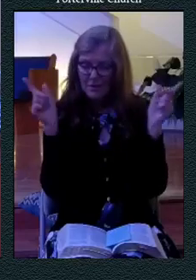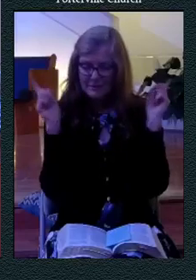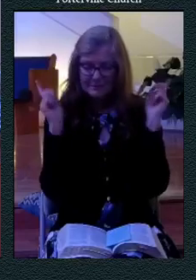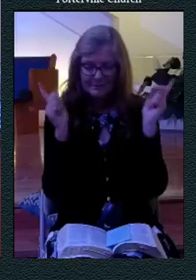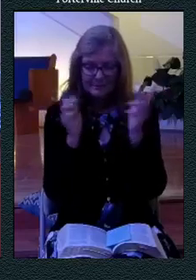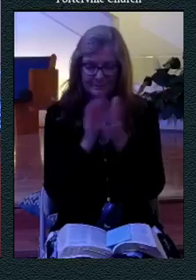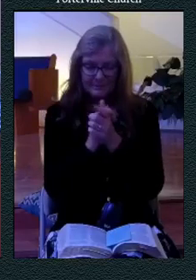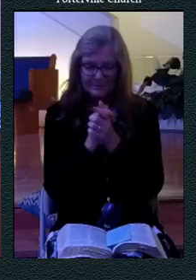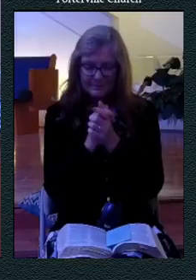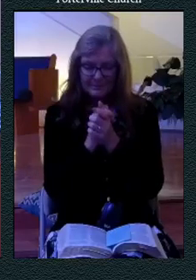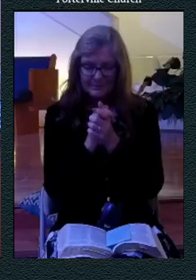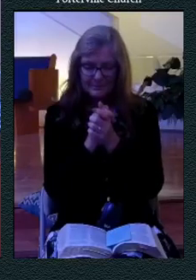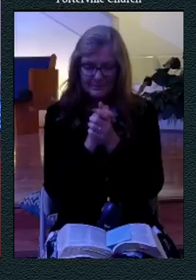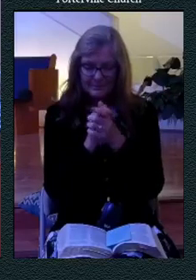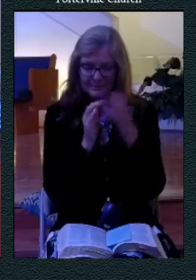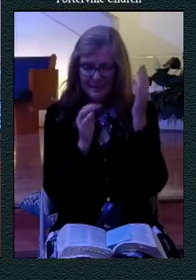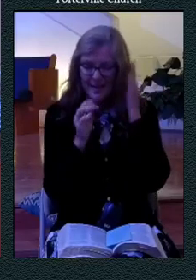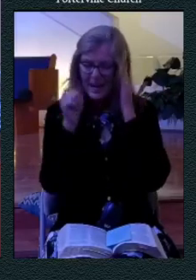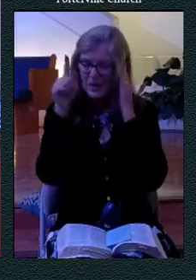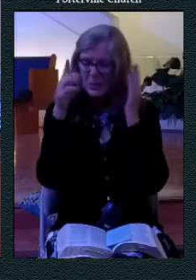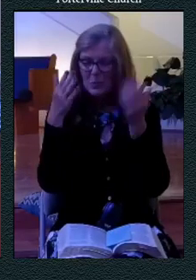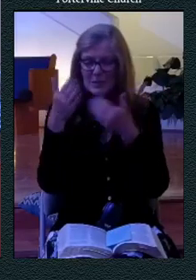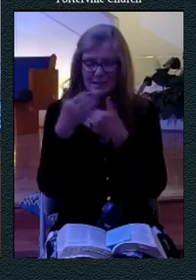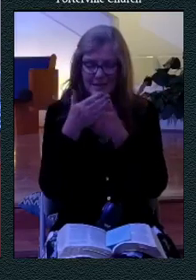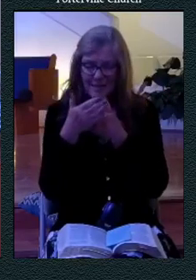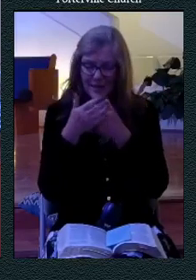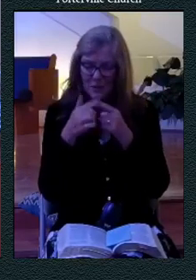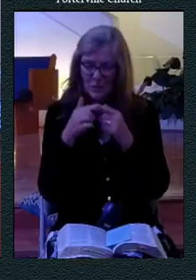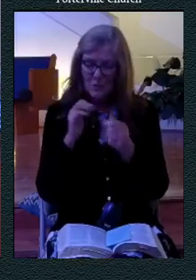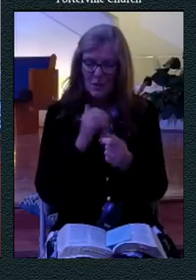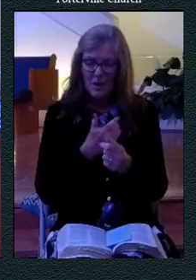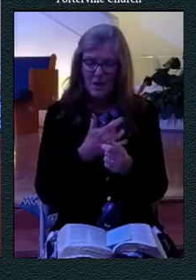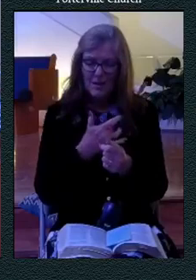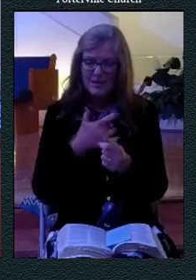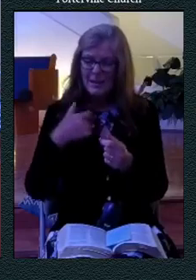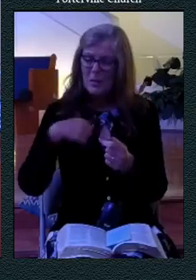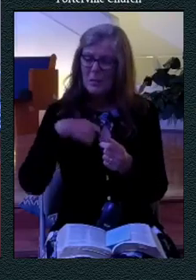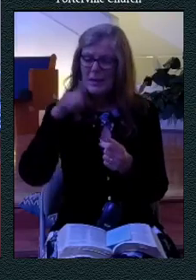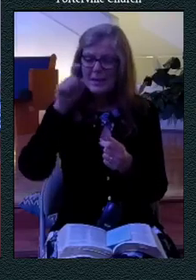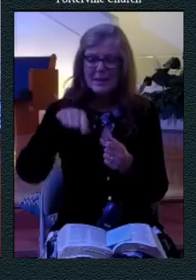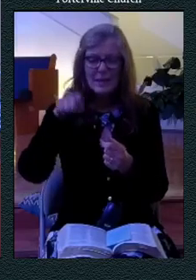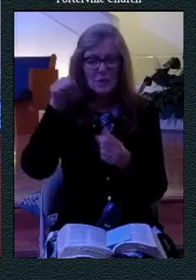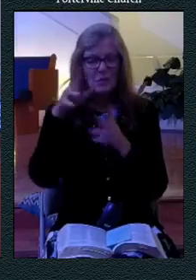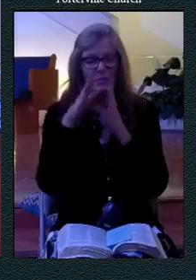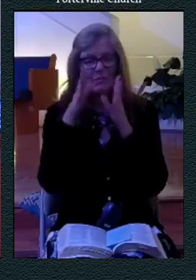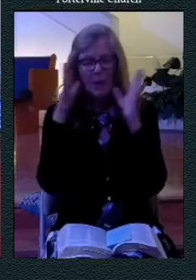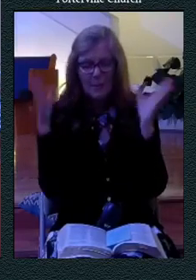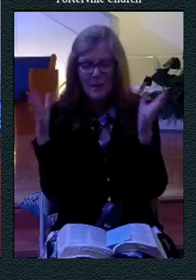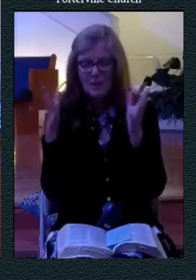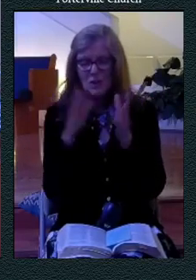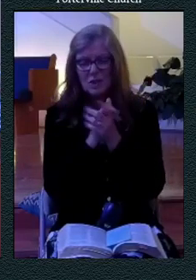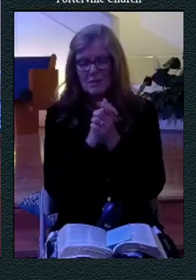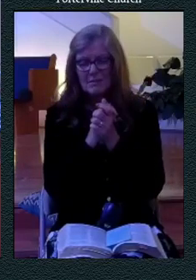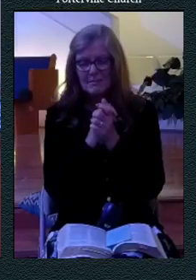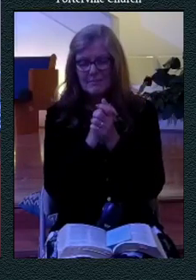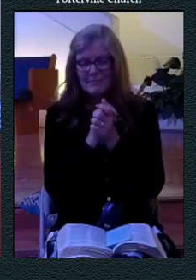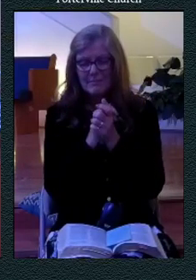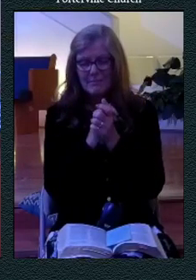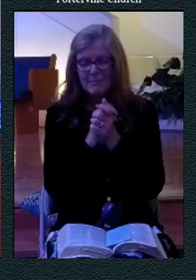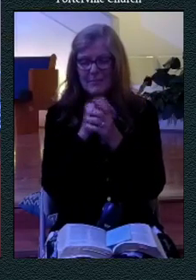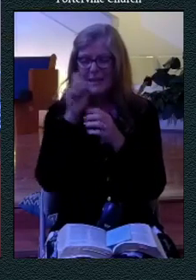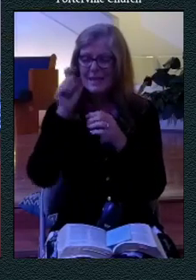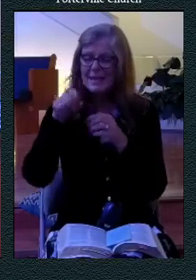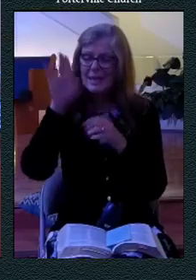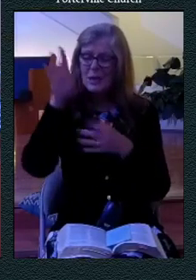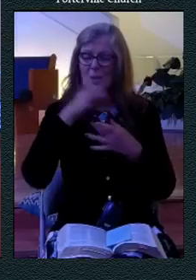but you are so near to us. We need you very, very much. We need your spirit in our